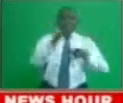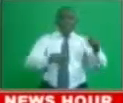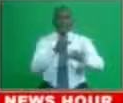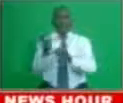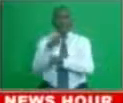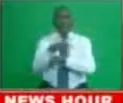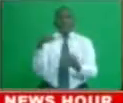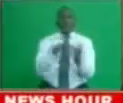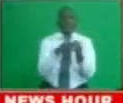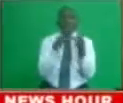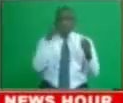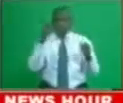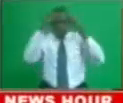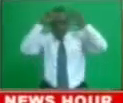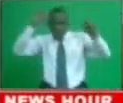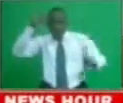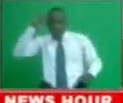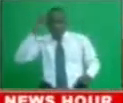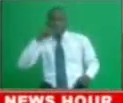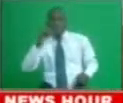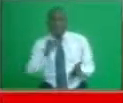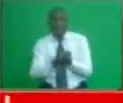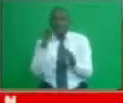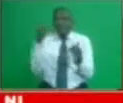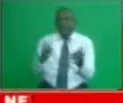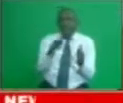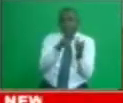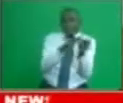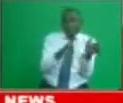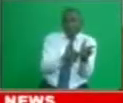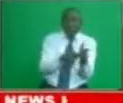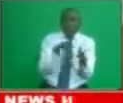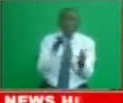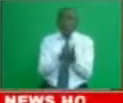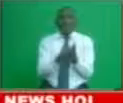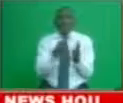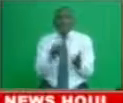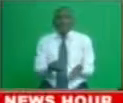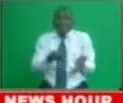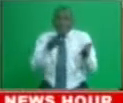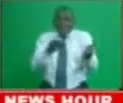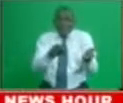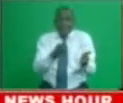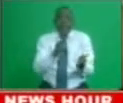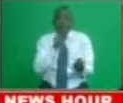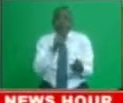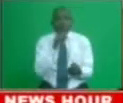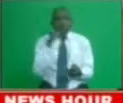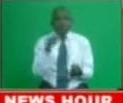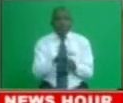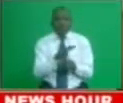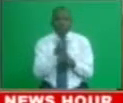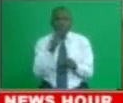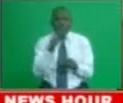Day Against Corruption, President Mahama noted that the report sampled respondents whose submissions are described by